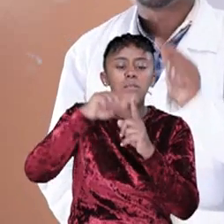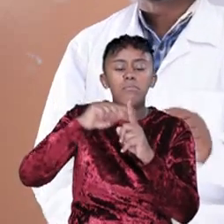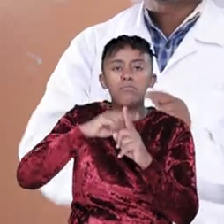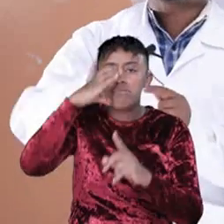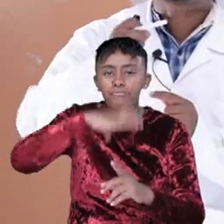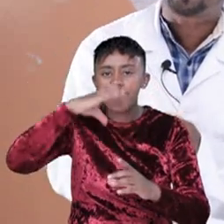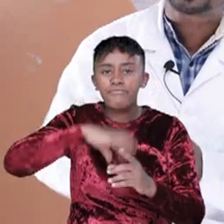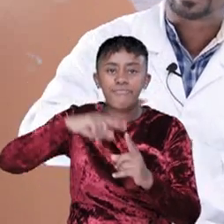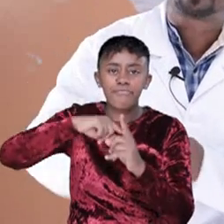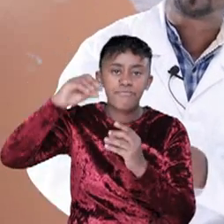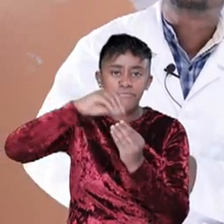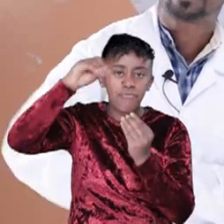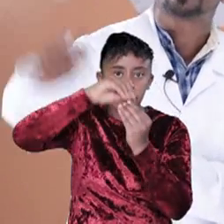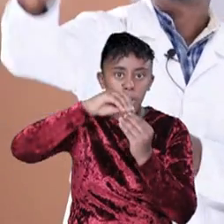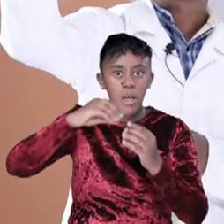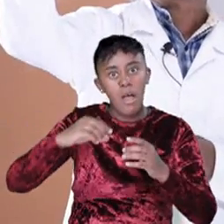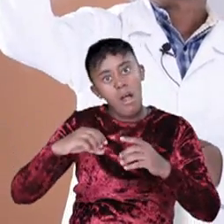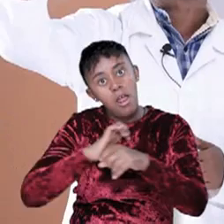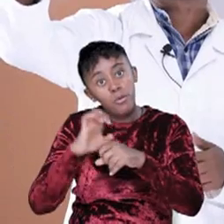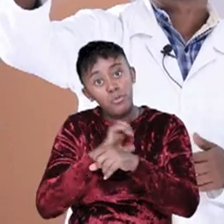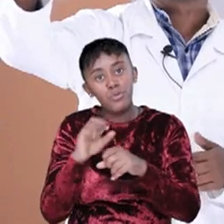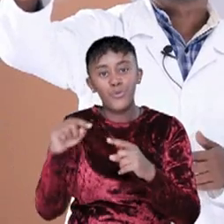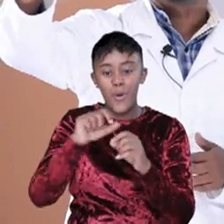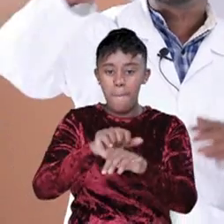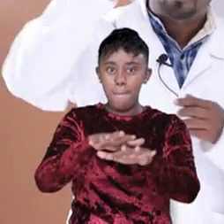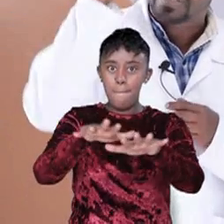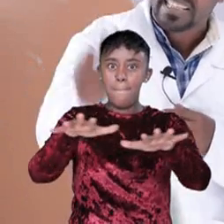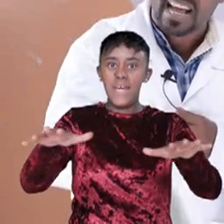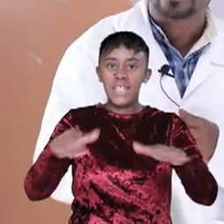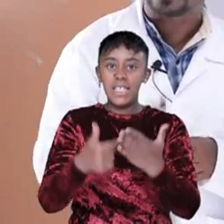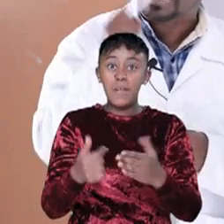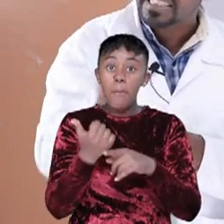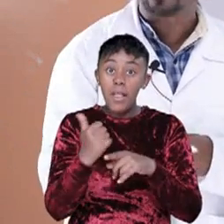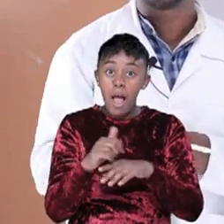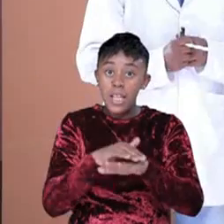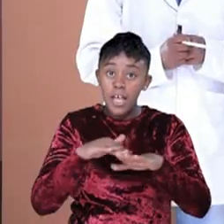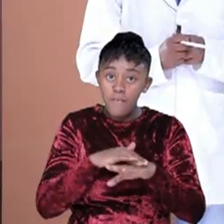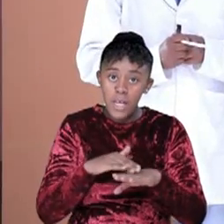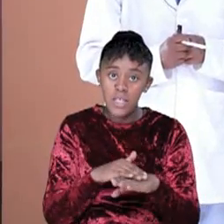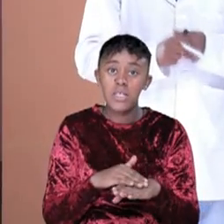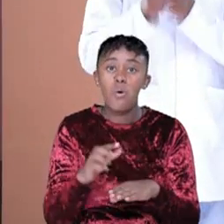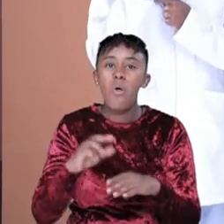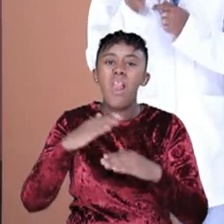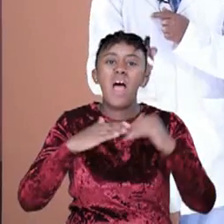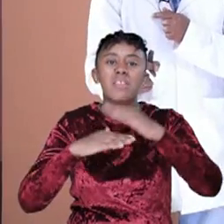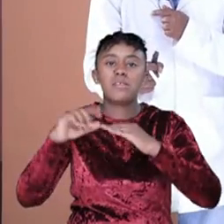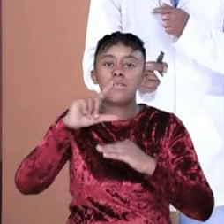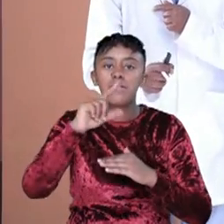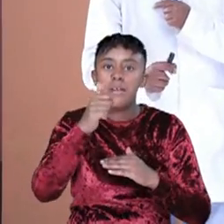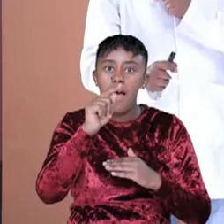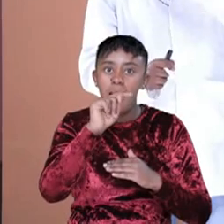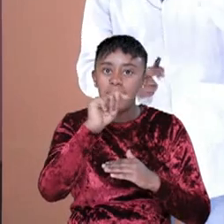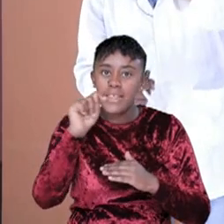semiconductor, electrons start to emit from this metal surface or from this lattice semiconductors. At that